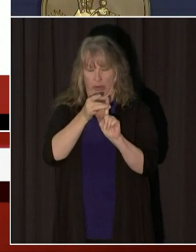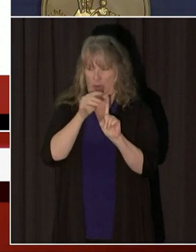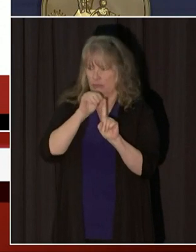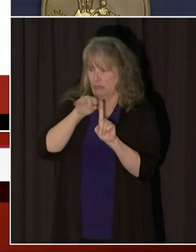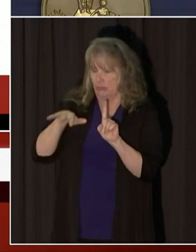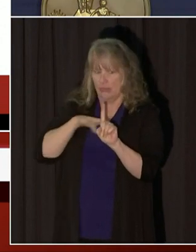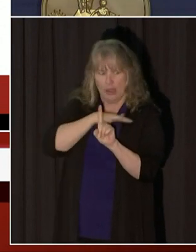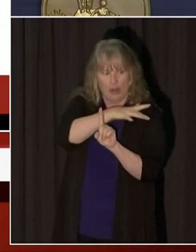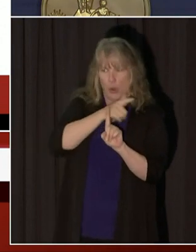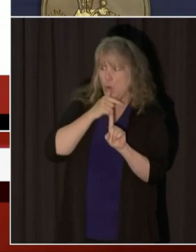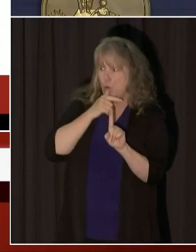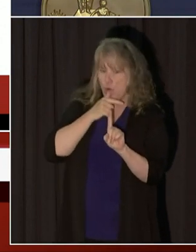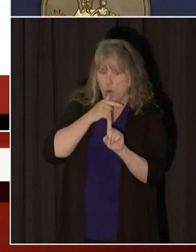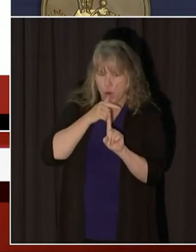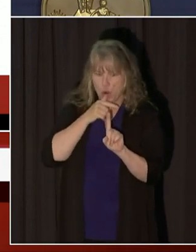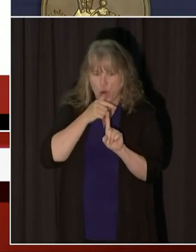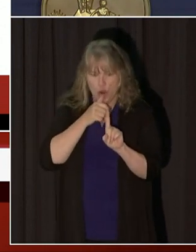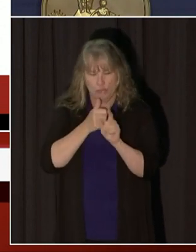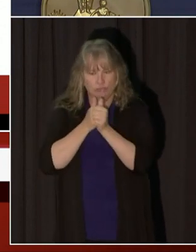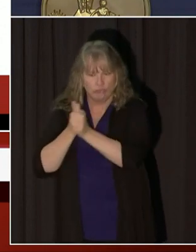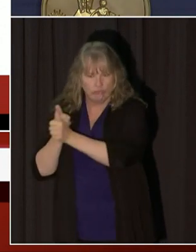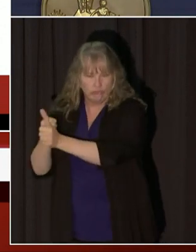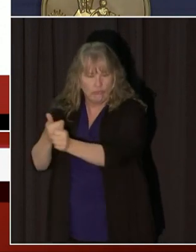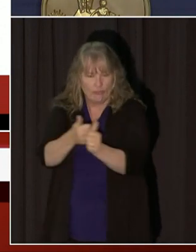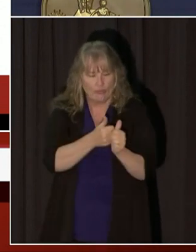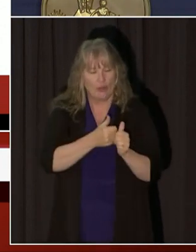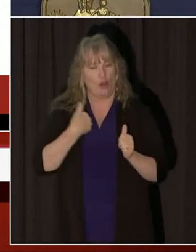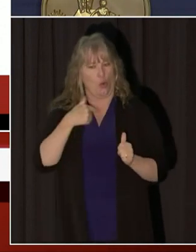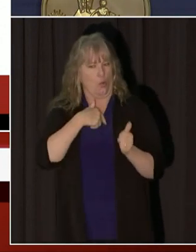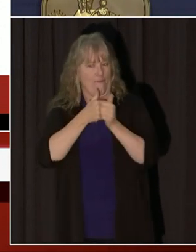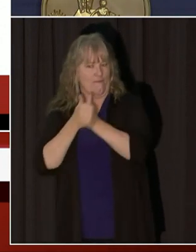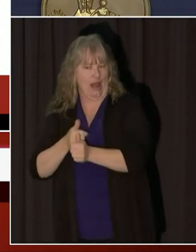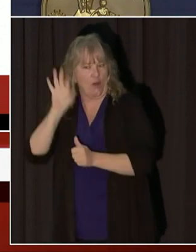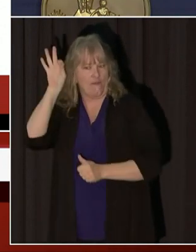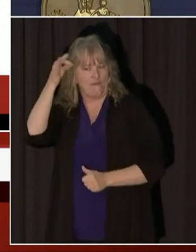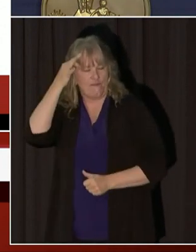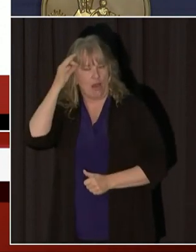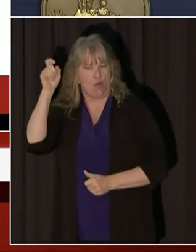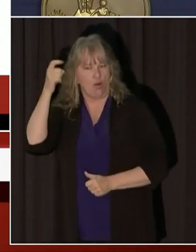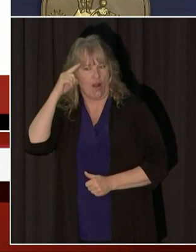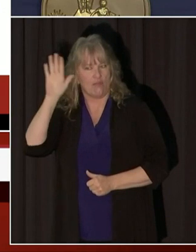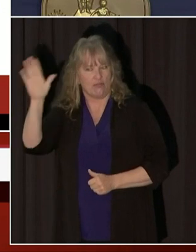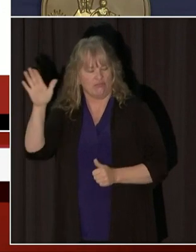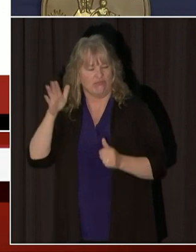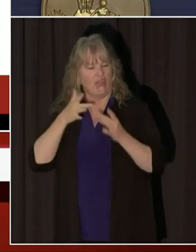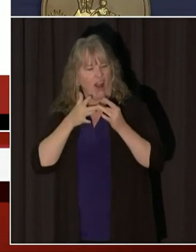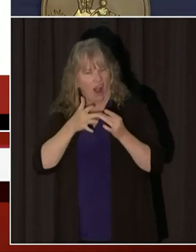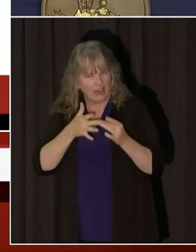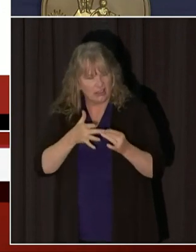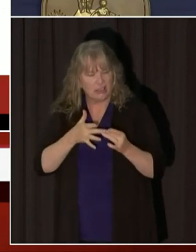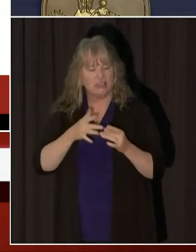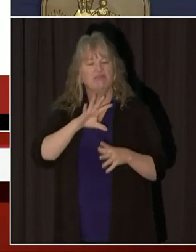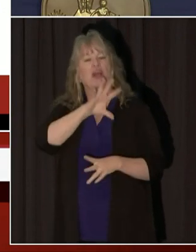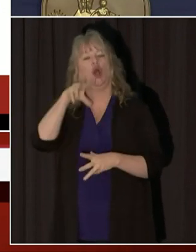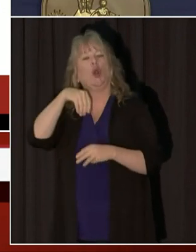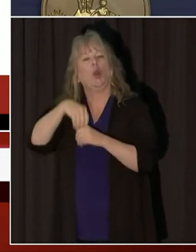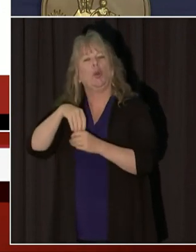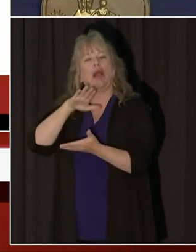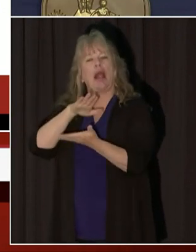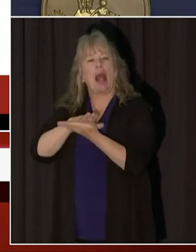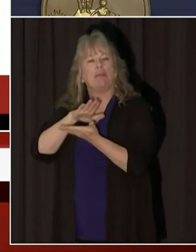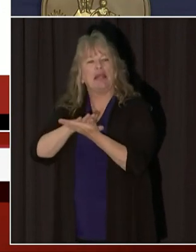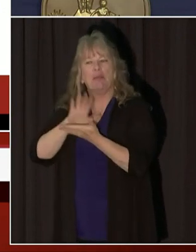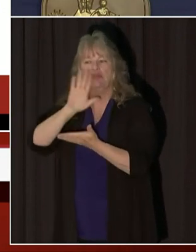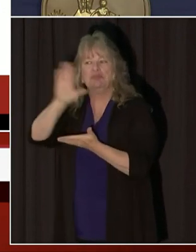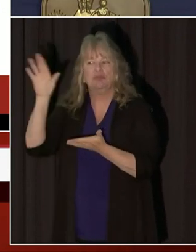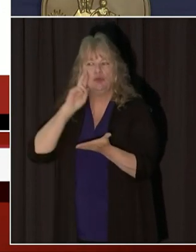of course, based on guidance from the federal government, from academic institutions, including the Johns Hopkins University, as